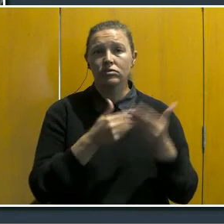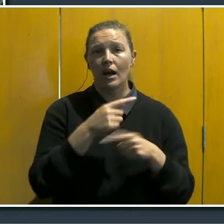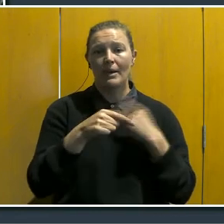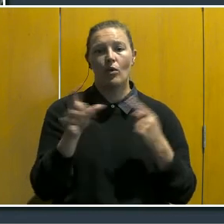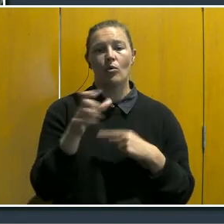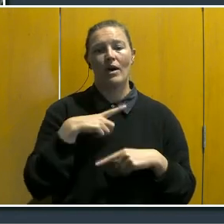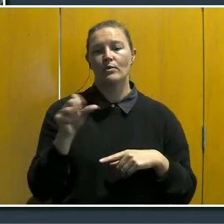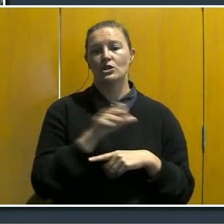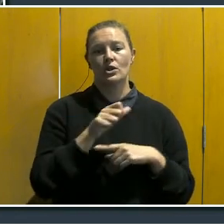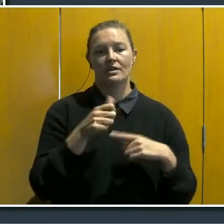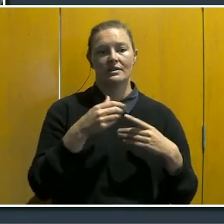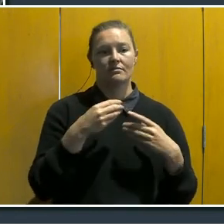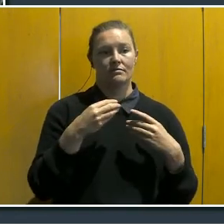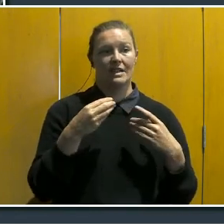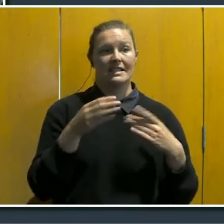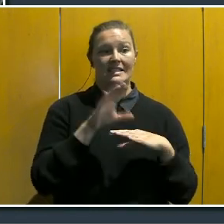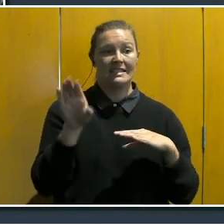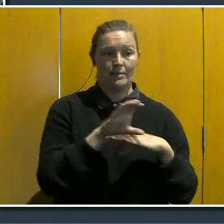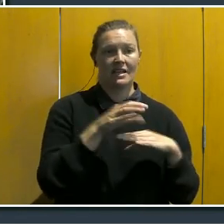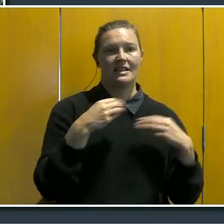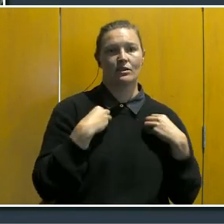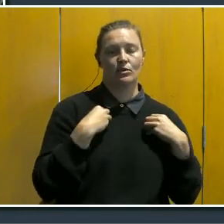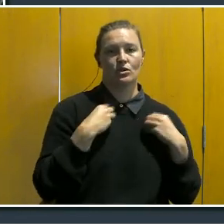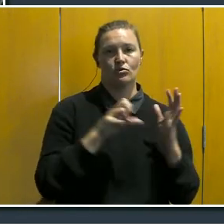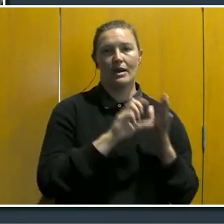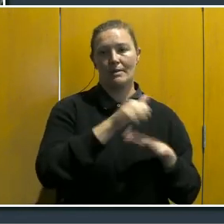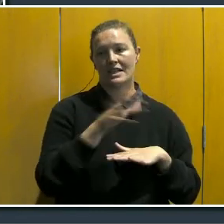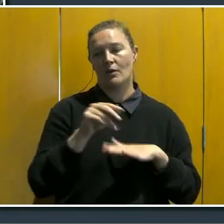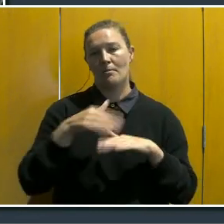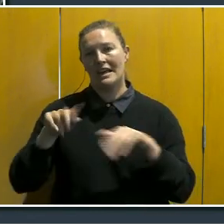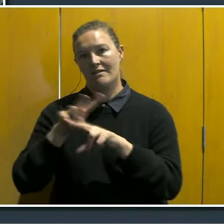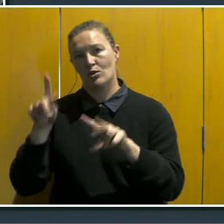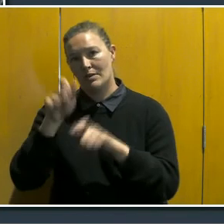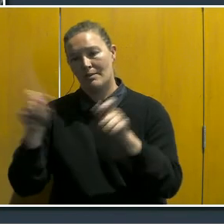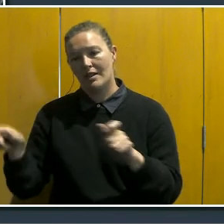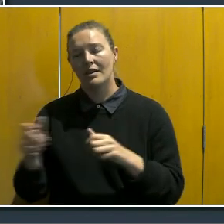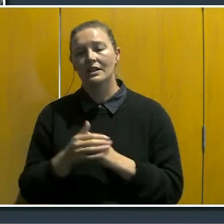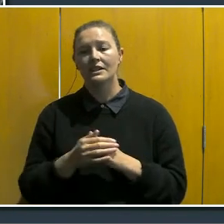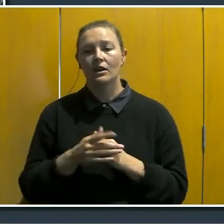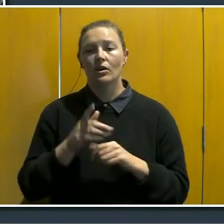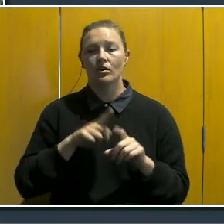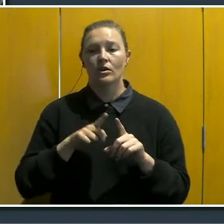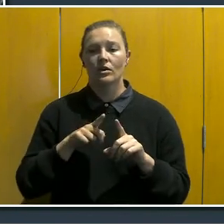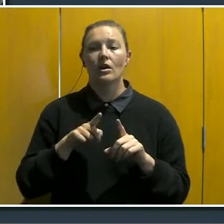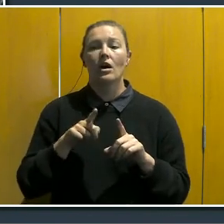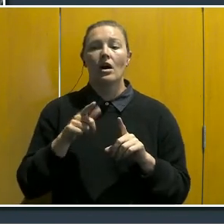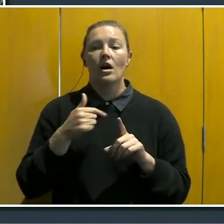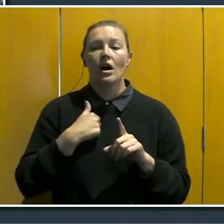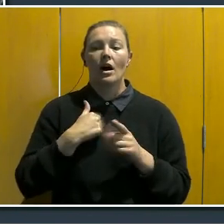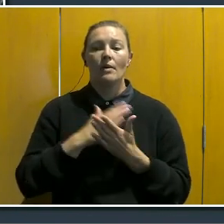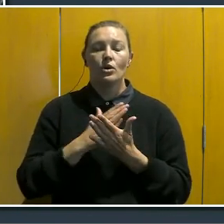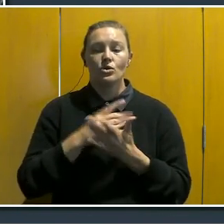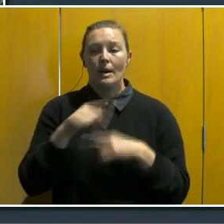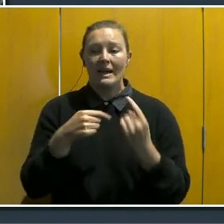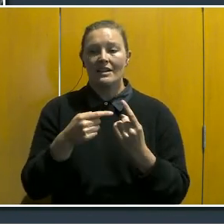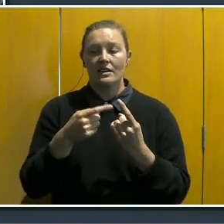Bayview ratepayers. At the consultation meetings, we were asked for ideas to save the Napier City Council money. I have little knowledge of the workings